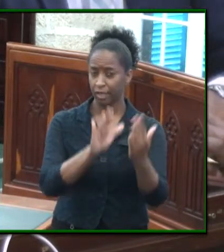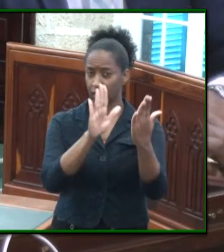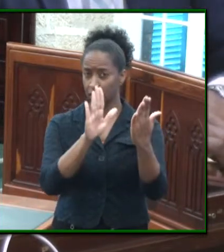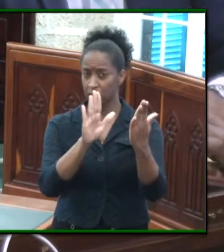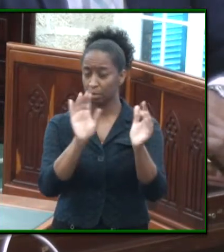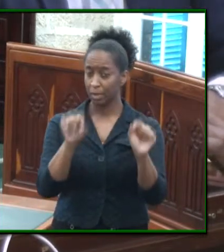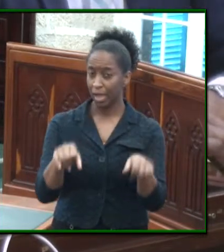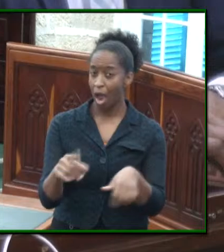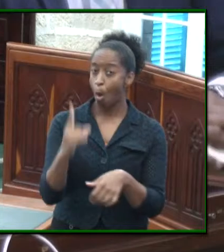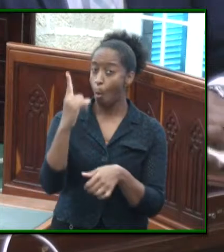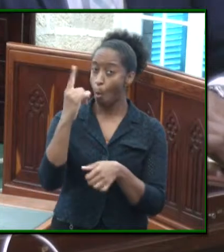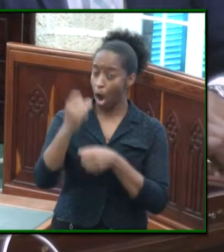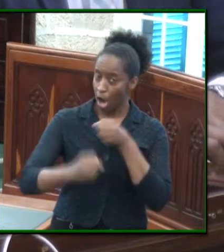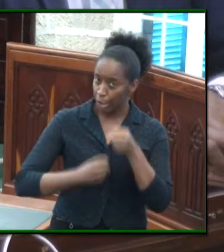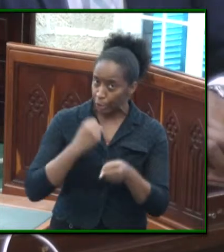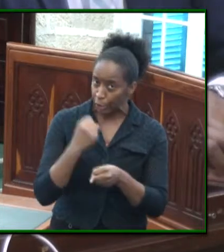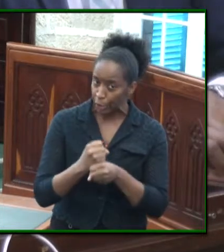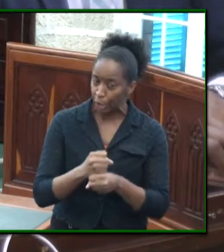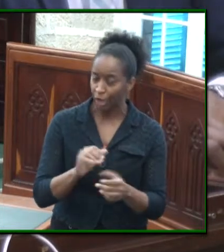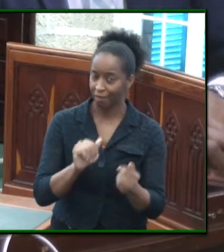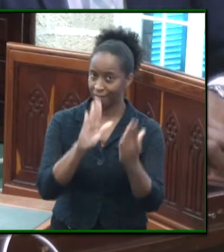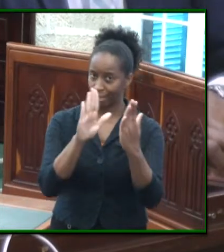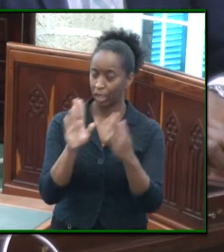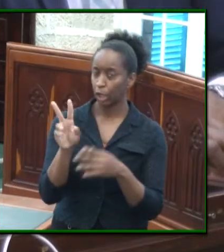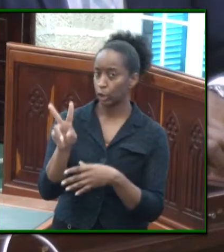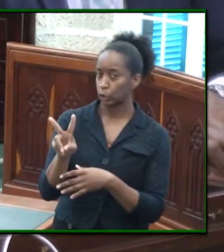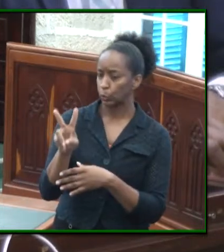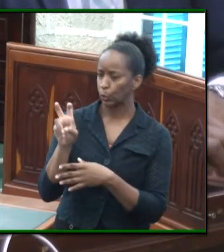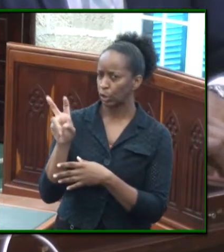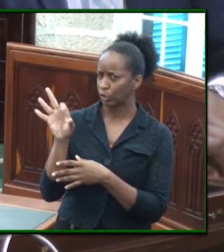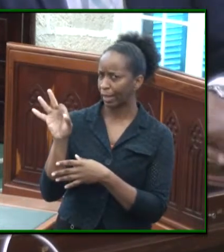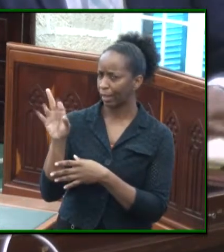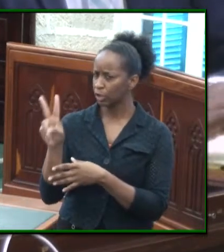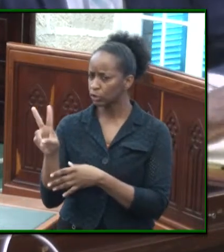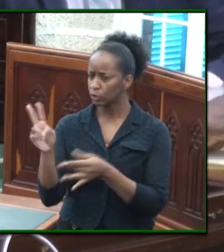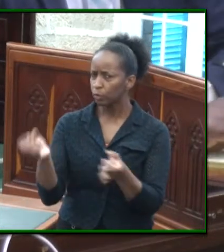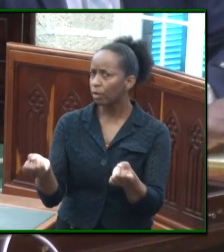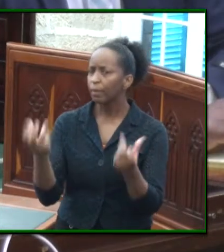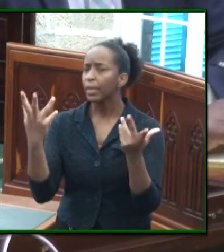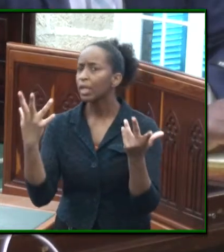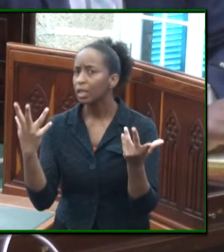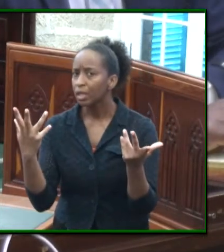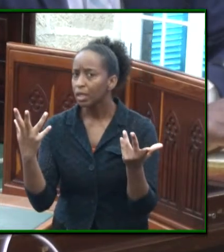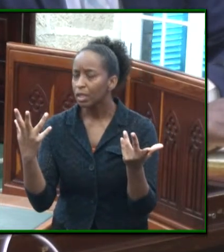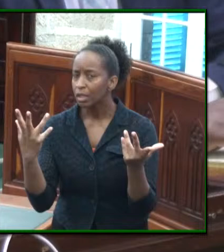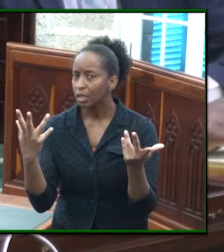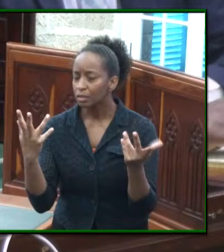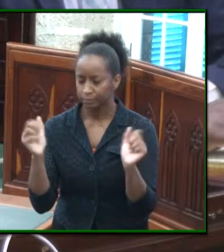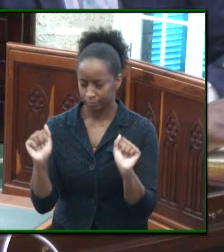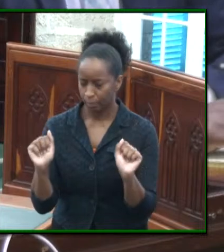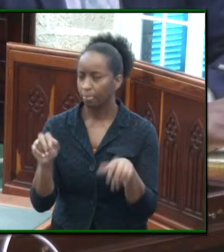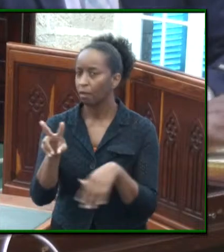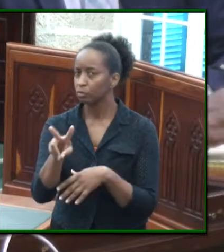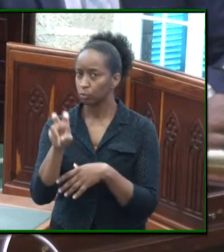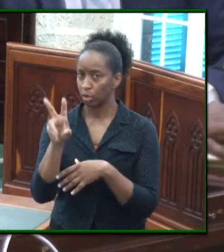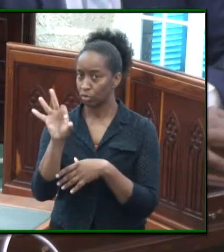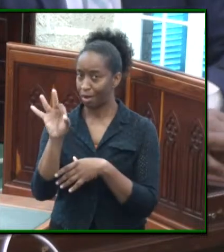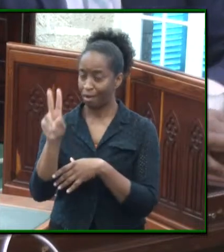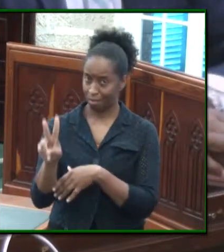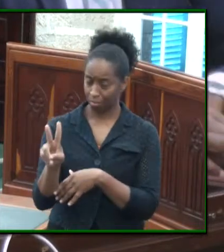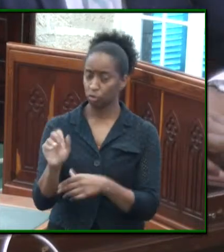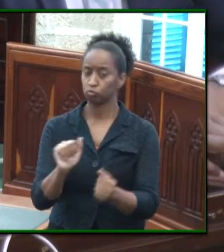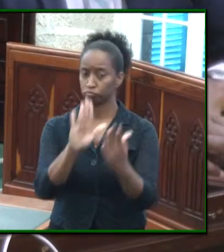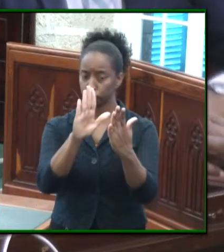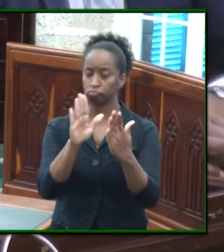And of that number, Mr. Chairman, 31 were murders. It is a sad reflection that